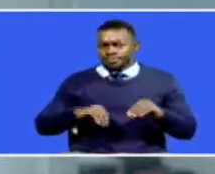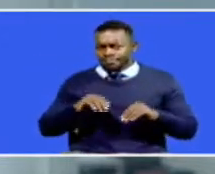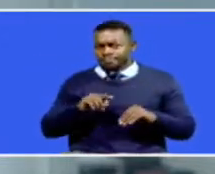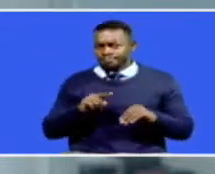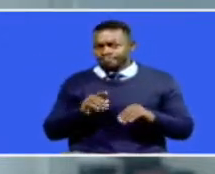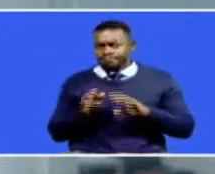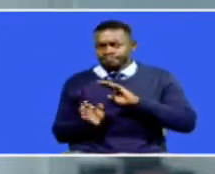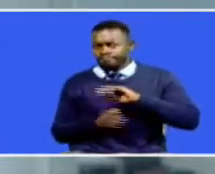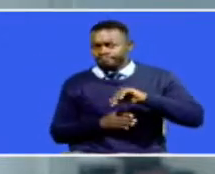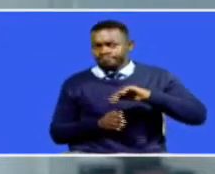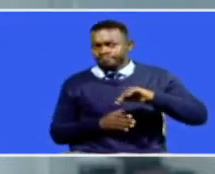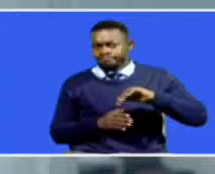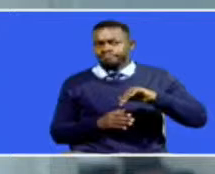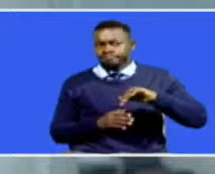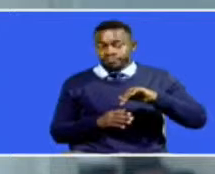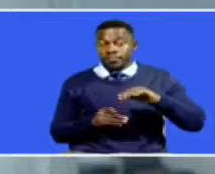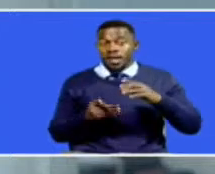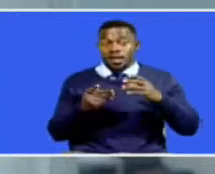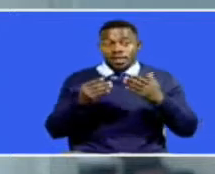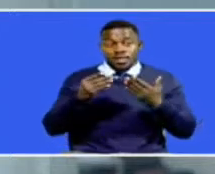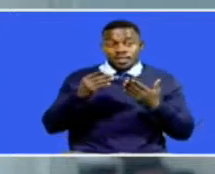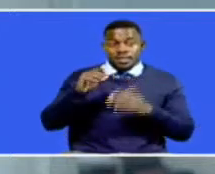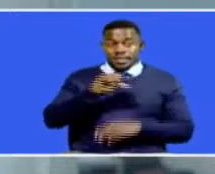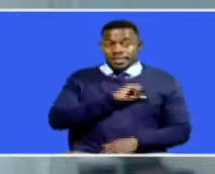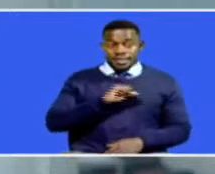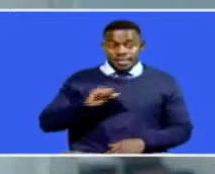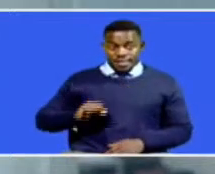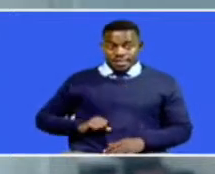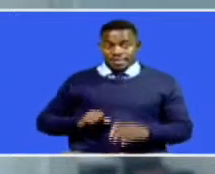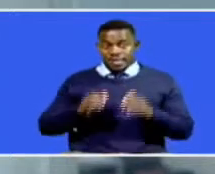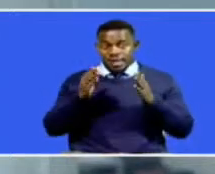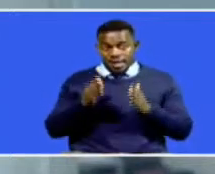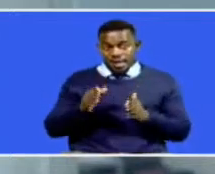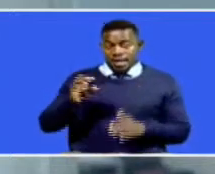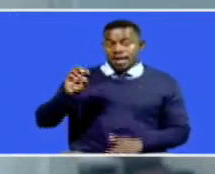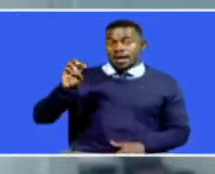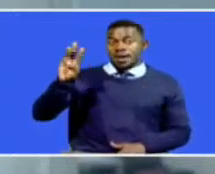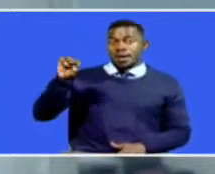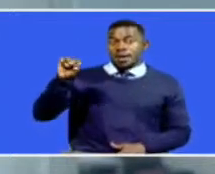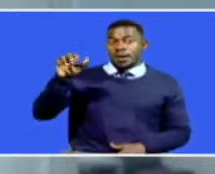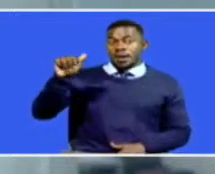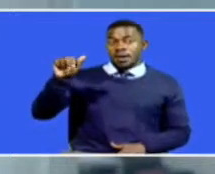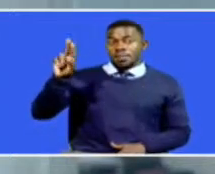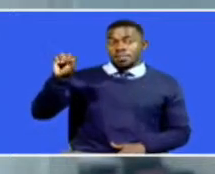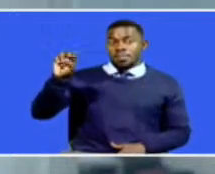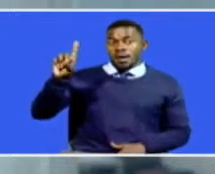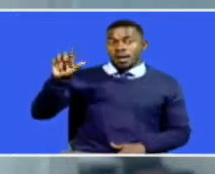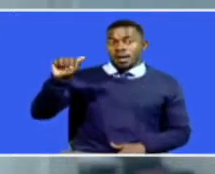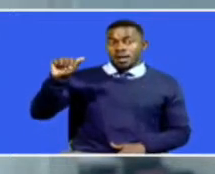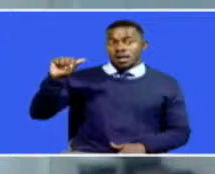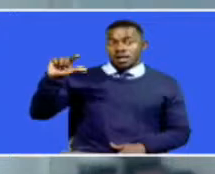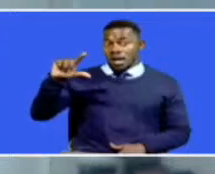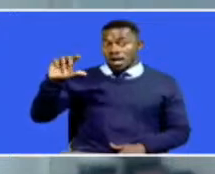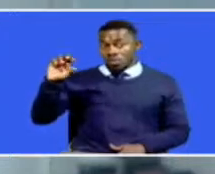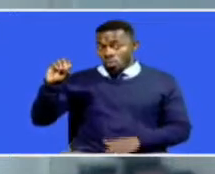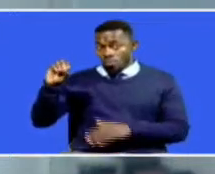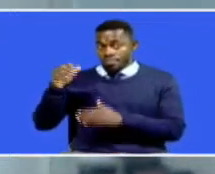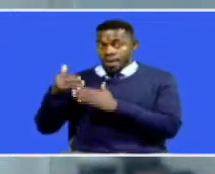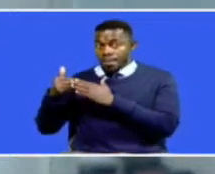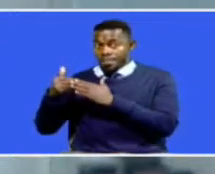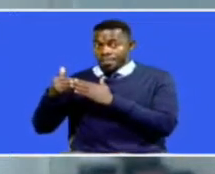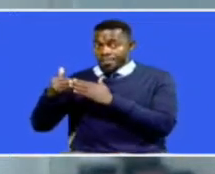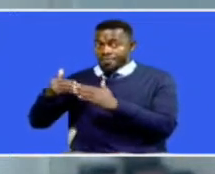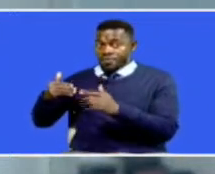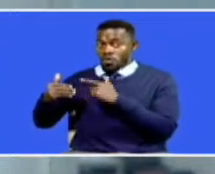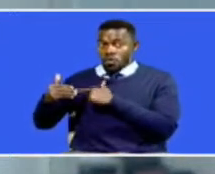recommended the prosecution of Wasingishu Senator Jackson Mandago for his involvement in the Finland scandal that happened during his